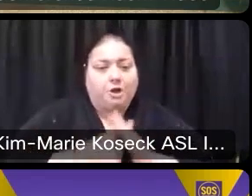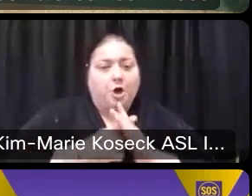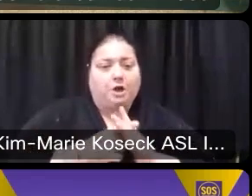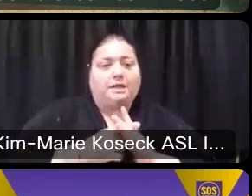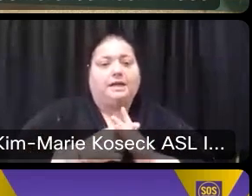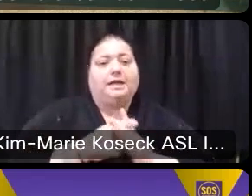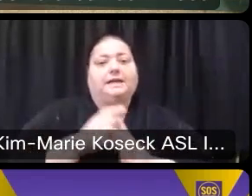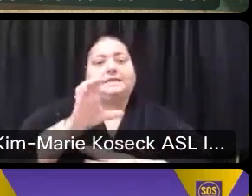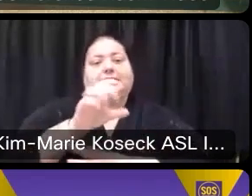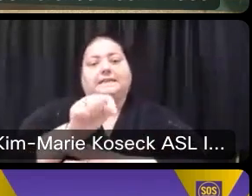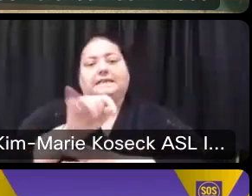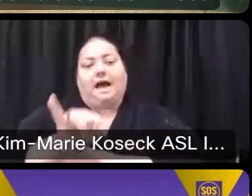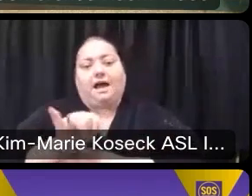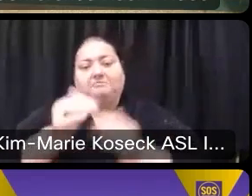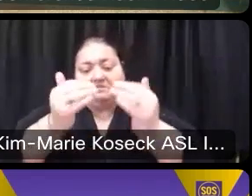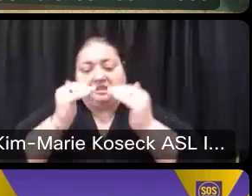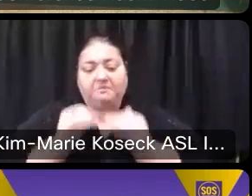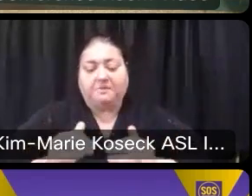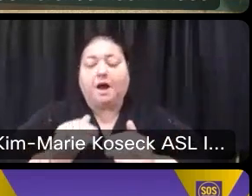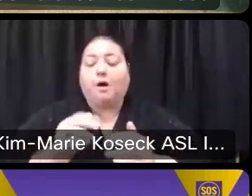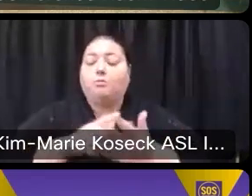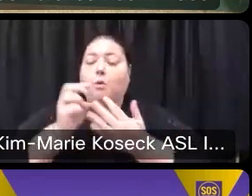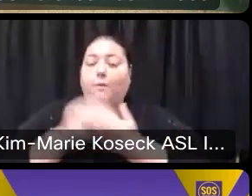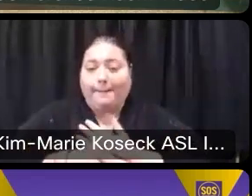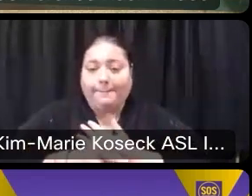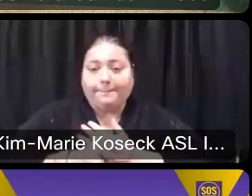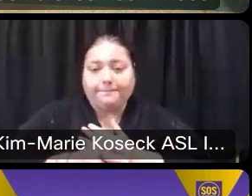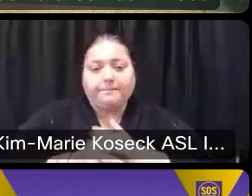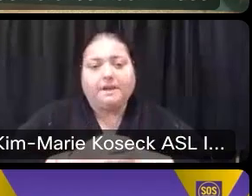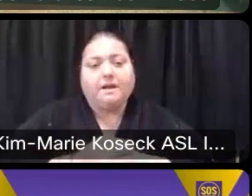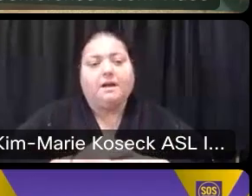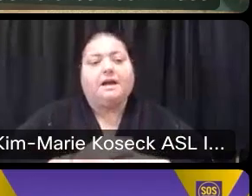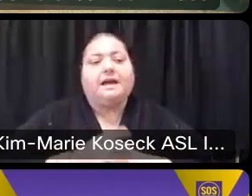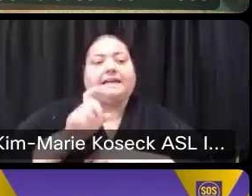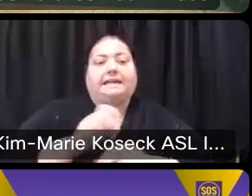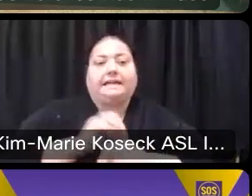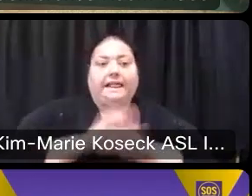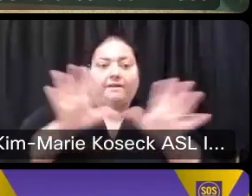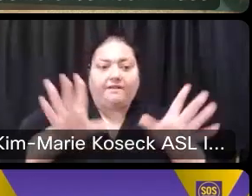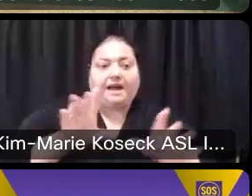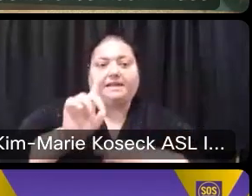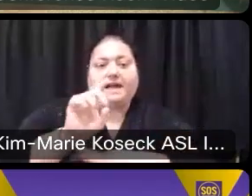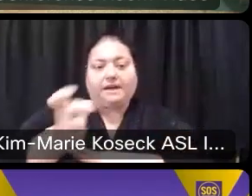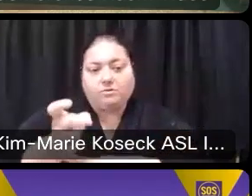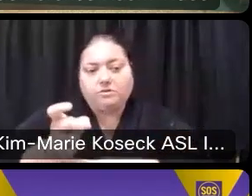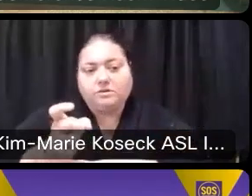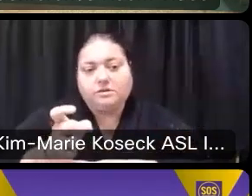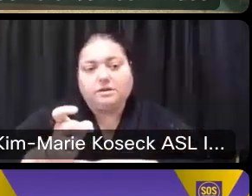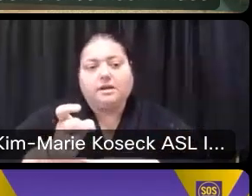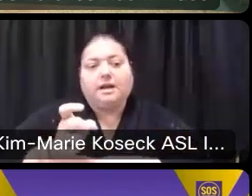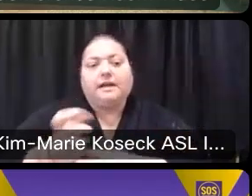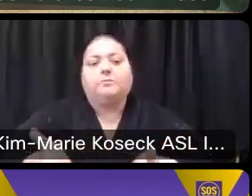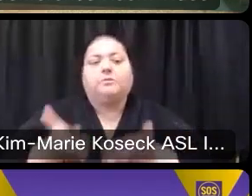within these enhanced step-down programs. There's a lot of focus, as I've mentioned before, on clarifying diagnoses. There's also a lot of provision